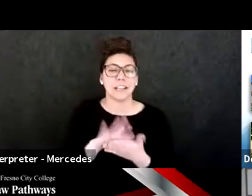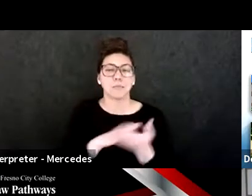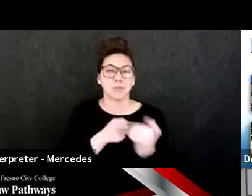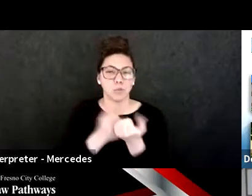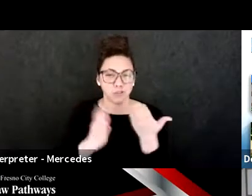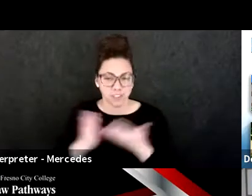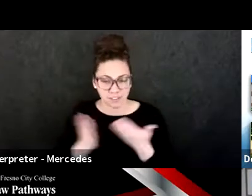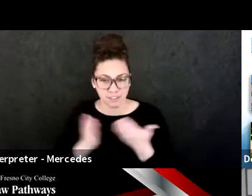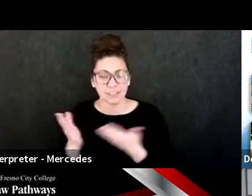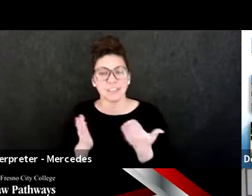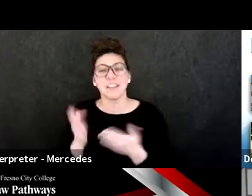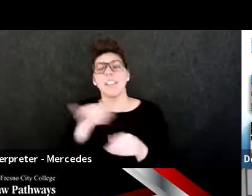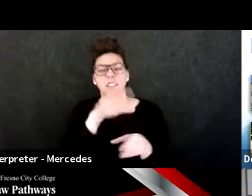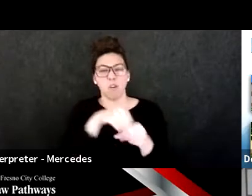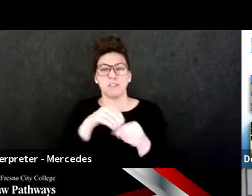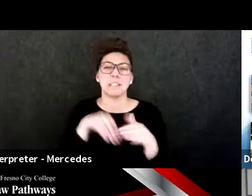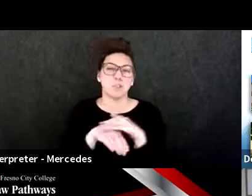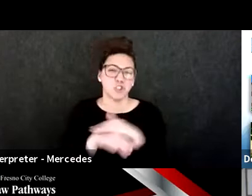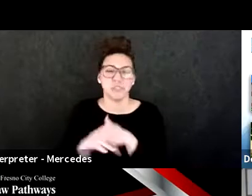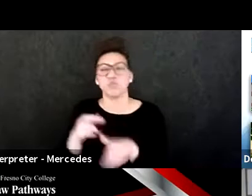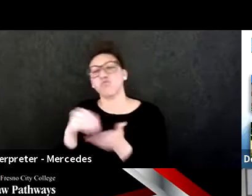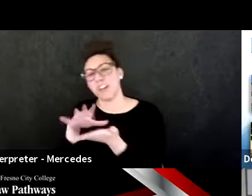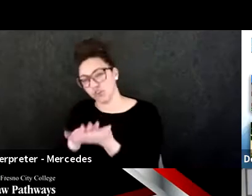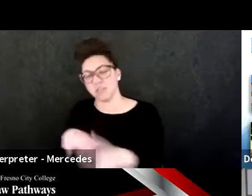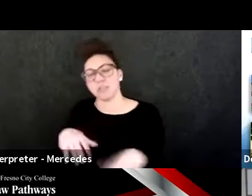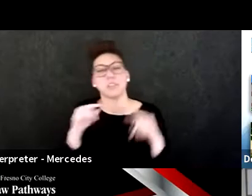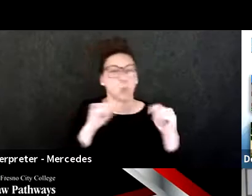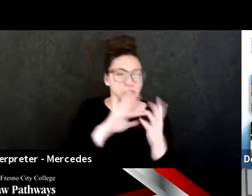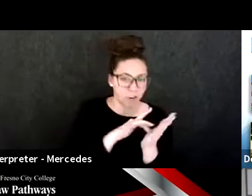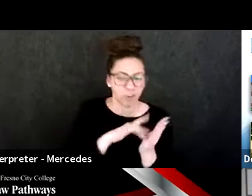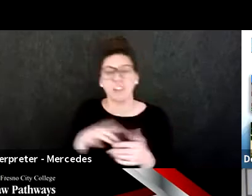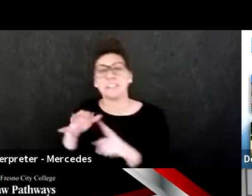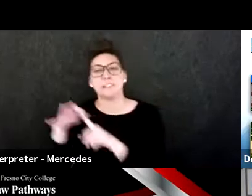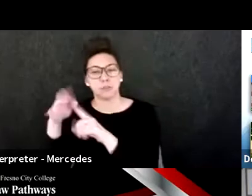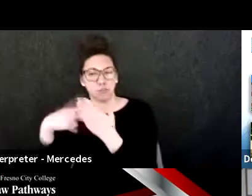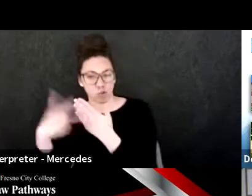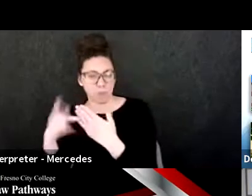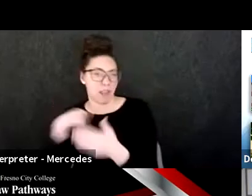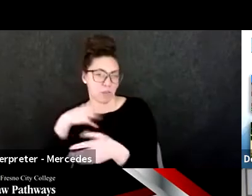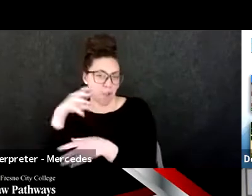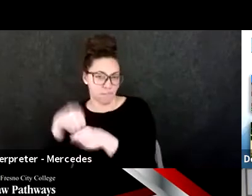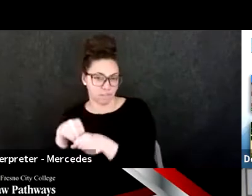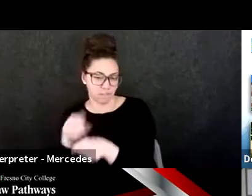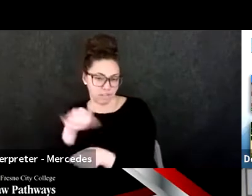services, which included the admissions and records office, the tutorial center, and the special program that I was involved